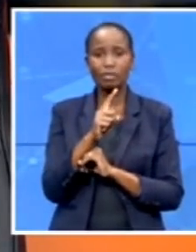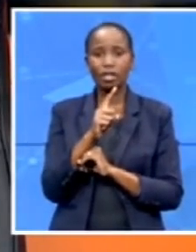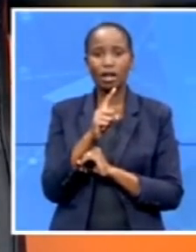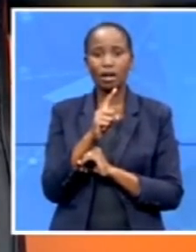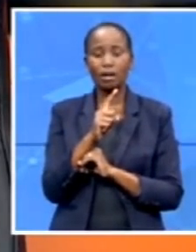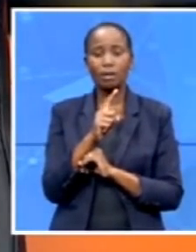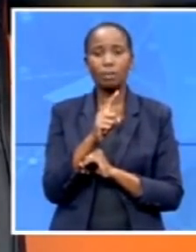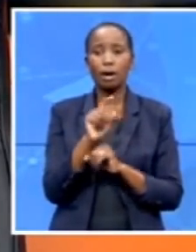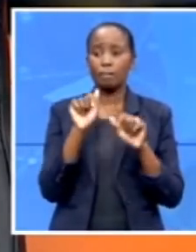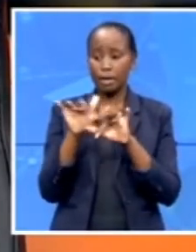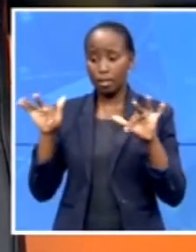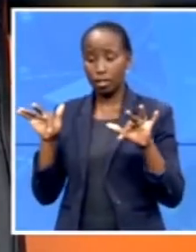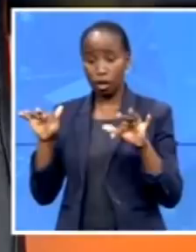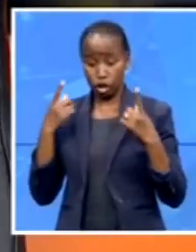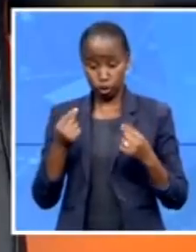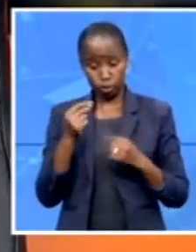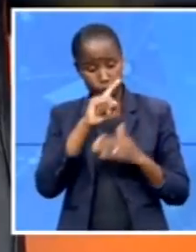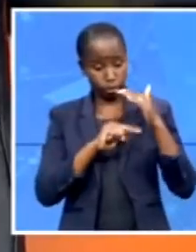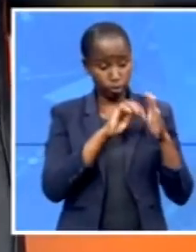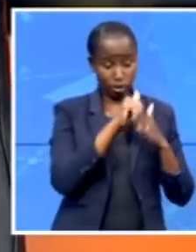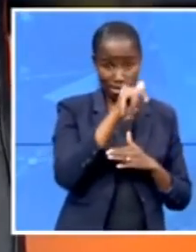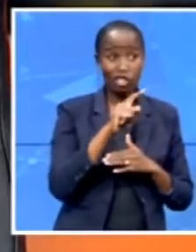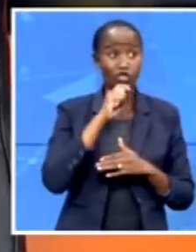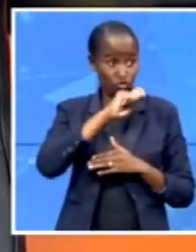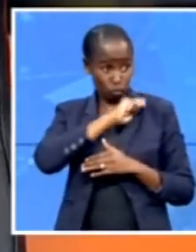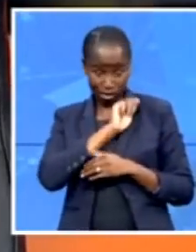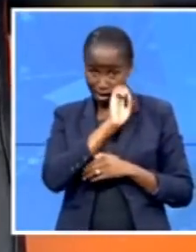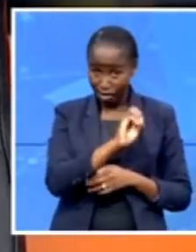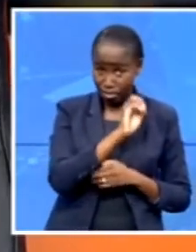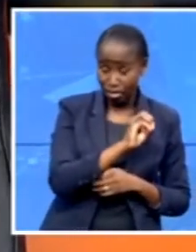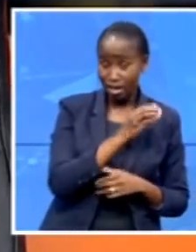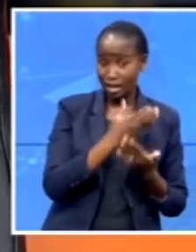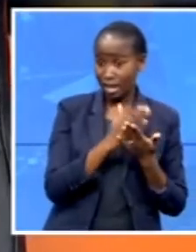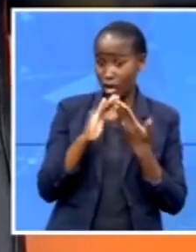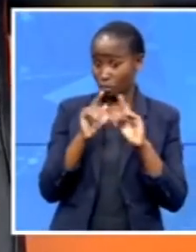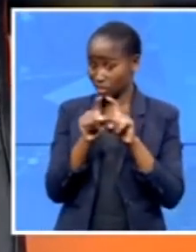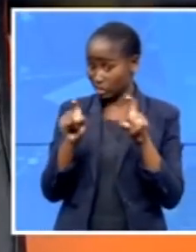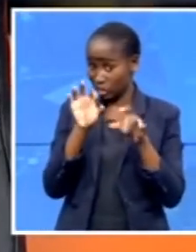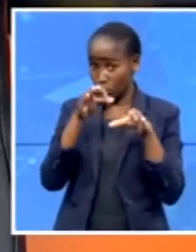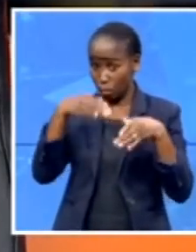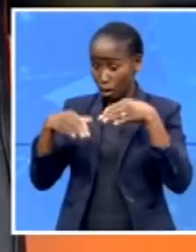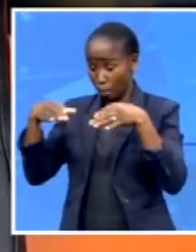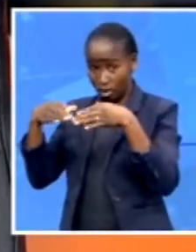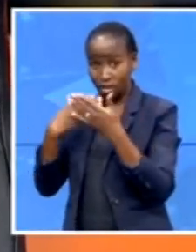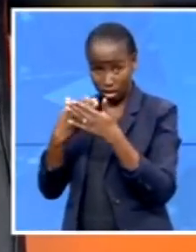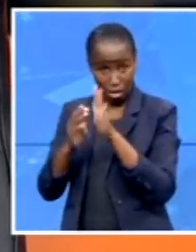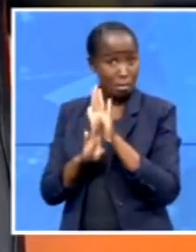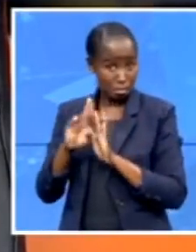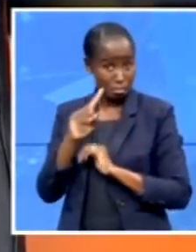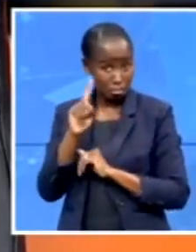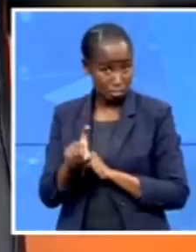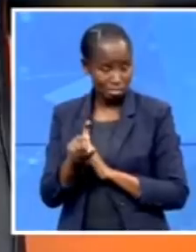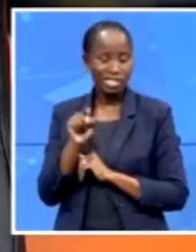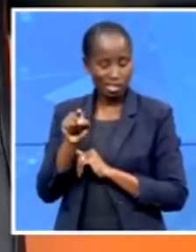those institutions to do things differently. We know South Africa is a kind of a protest nation. It's very easy to protest. And